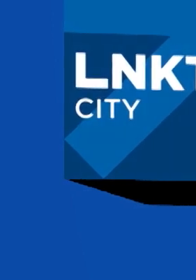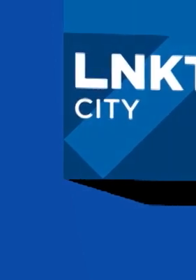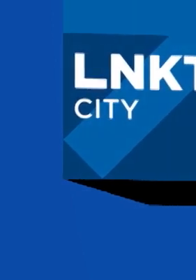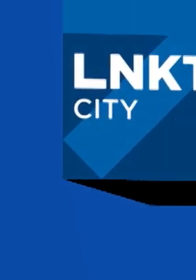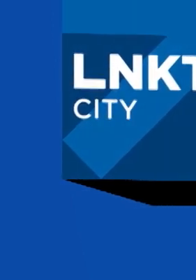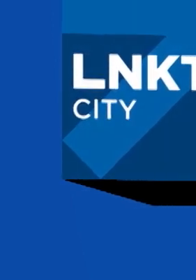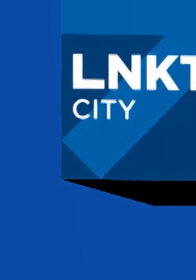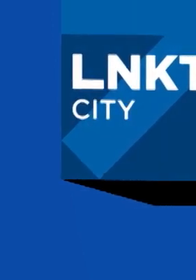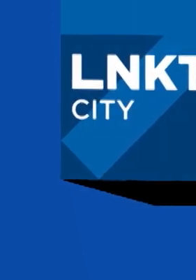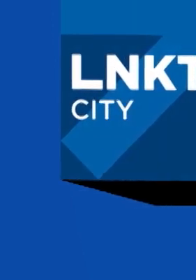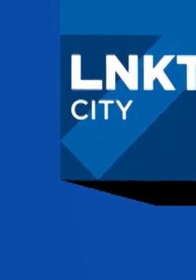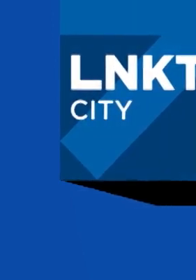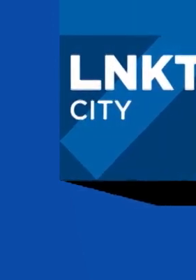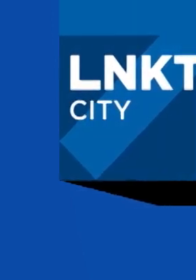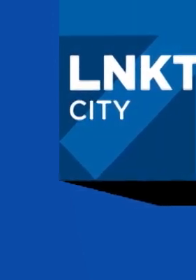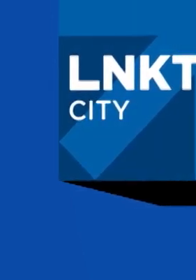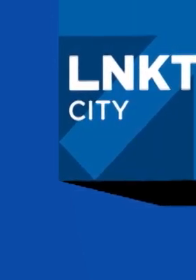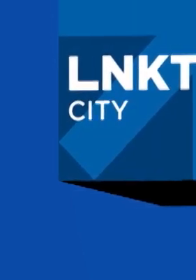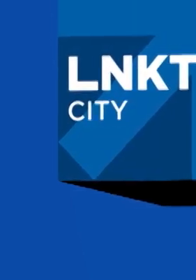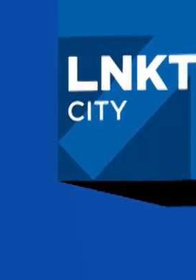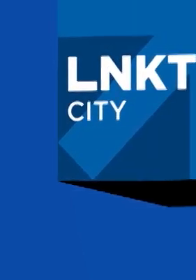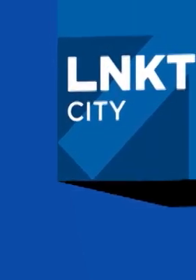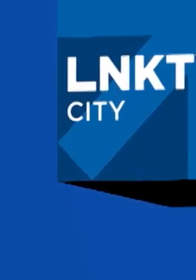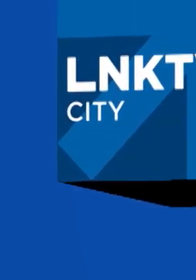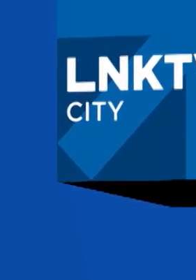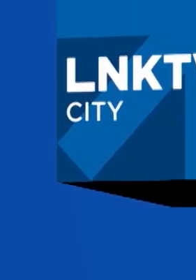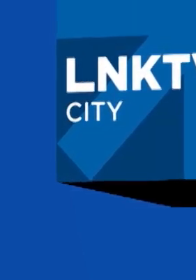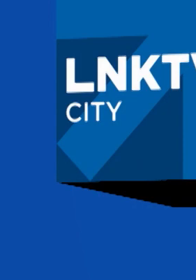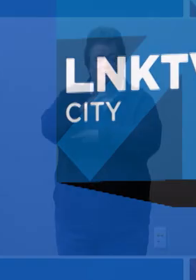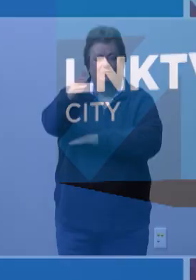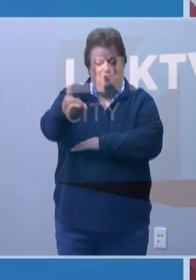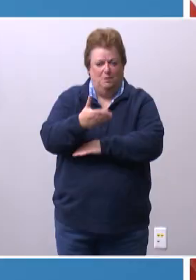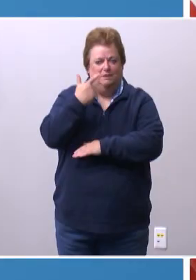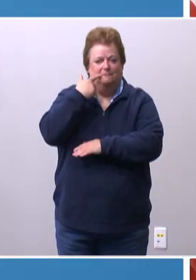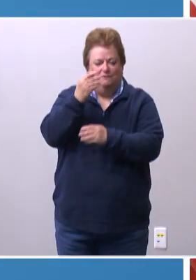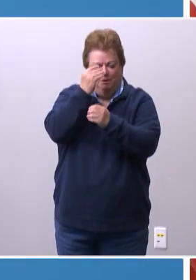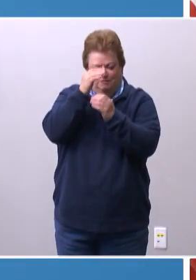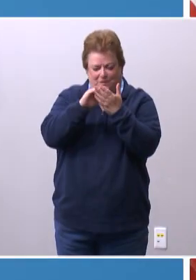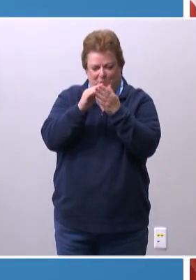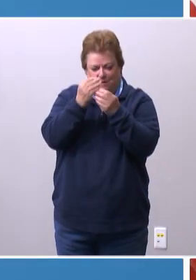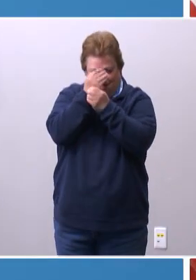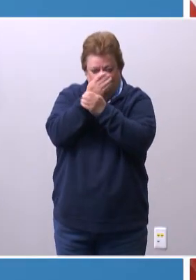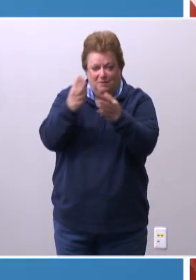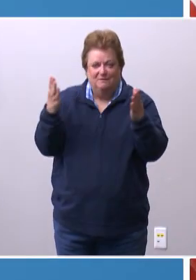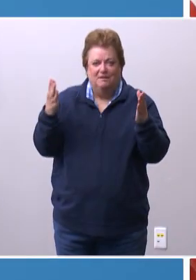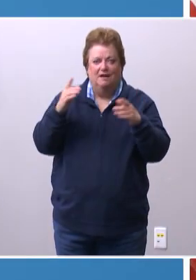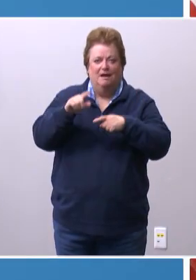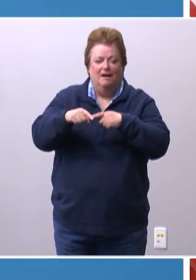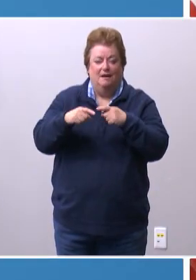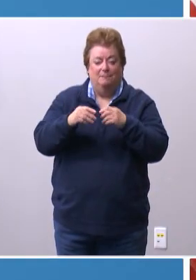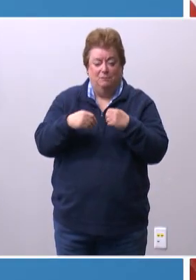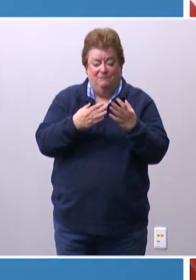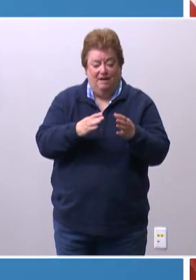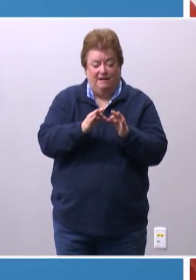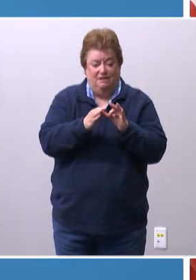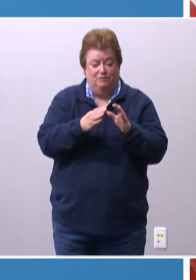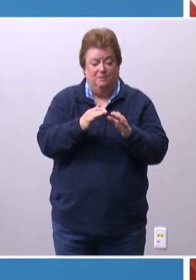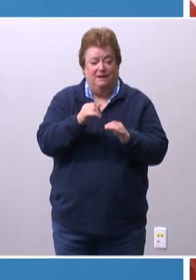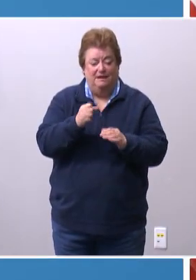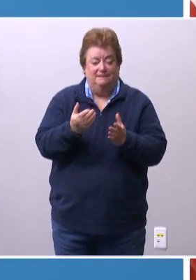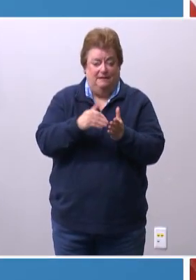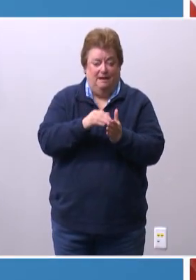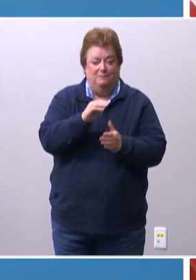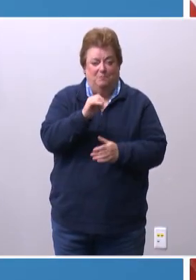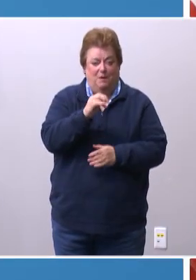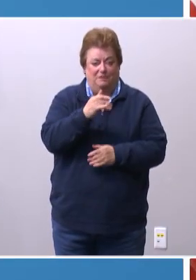Good afternoon and welcome to this community briefing on our ongoing pandemic response efforts. Providing interpretation for us once again is Margie